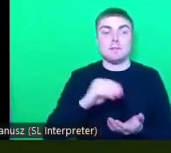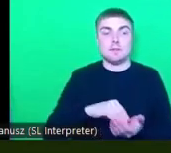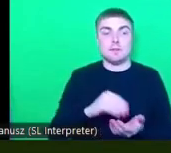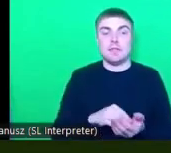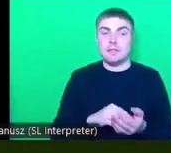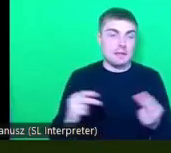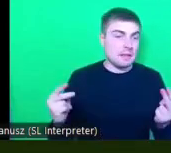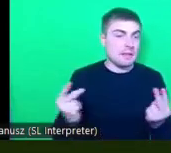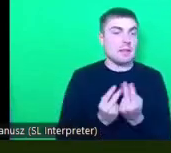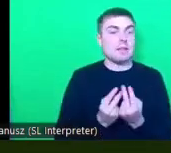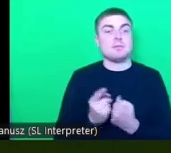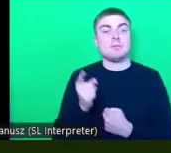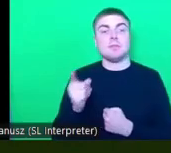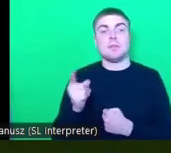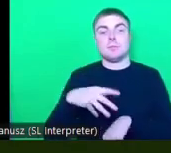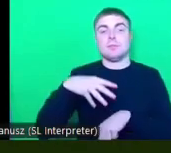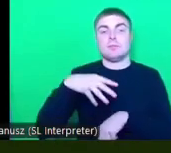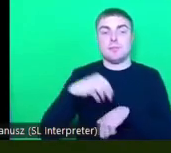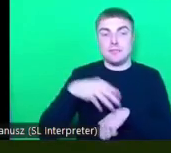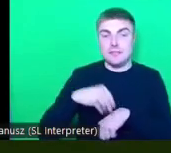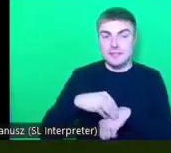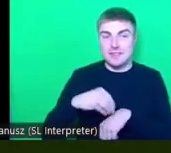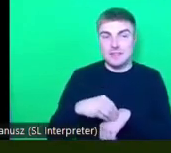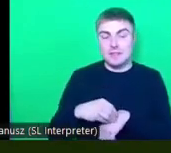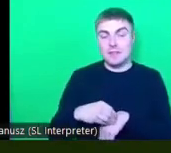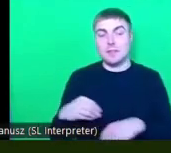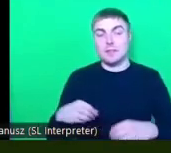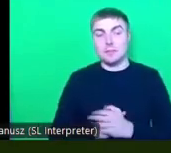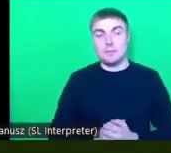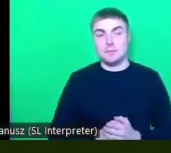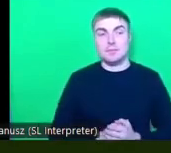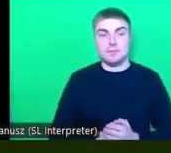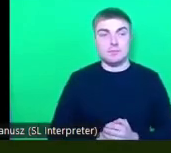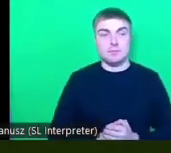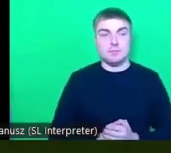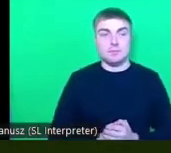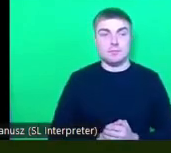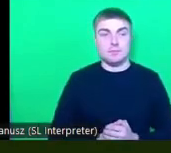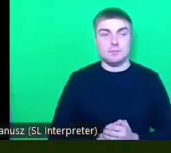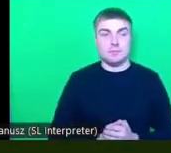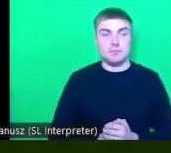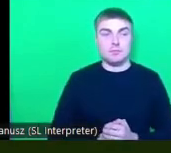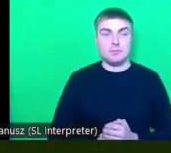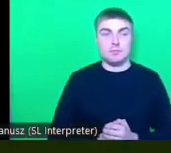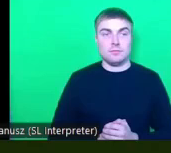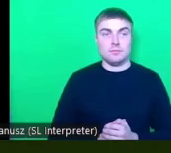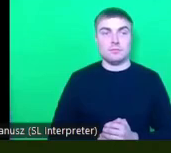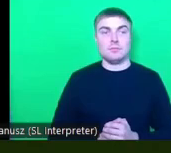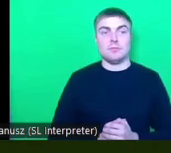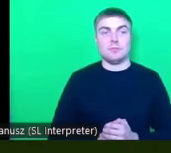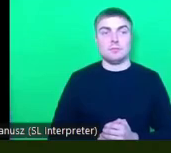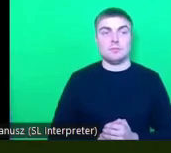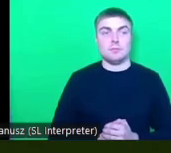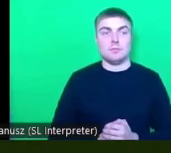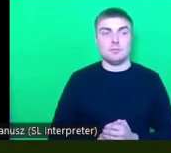the Swedish method of browsing damage instead. And then it looks like this. So a